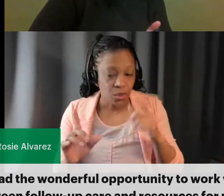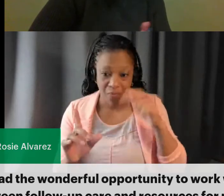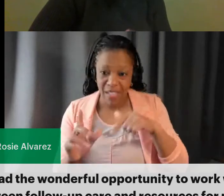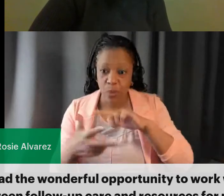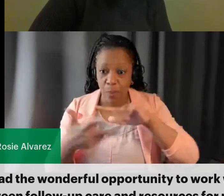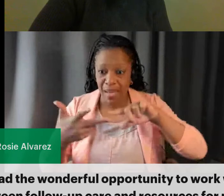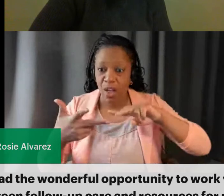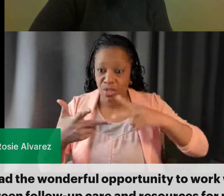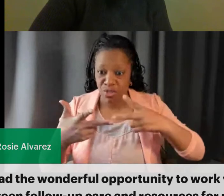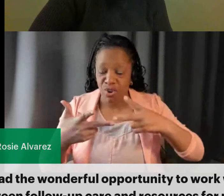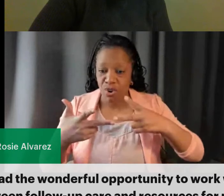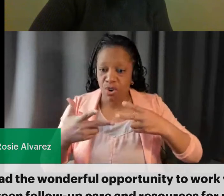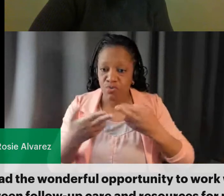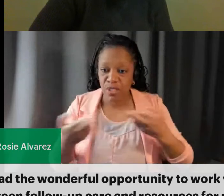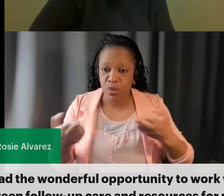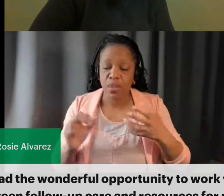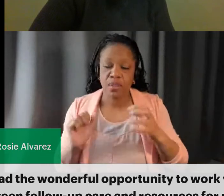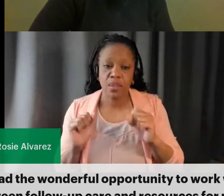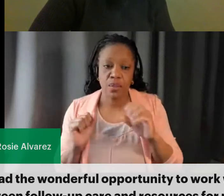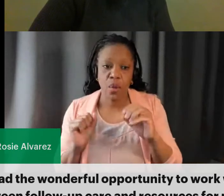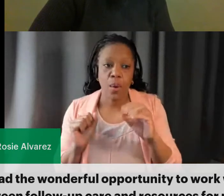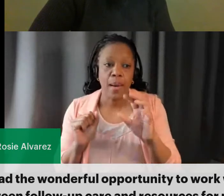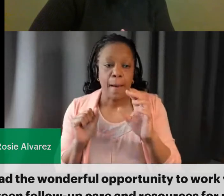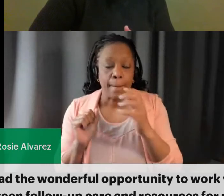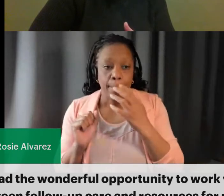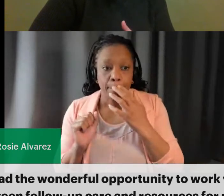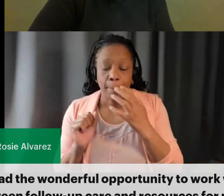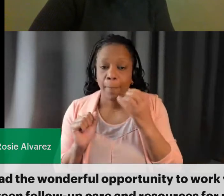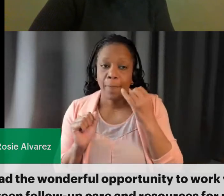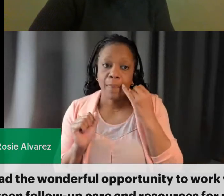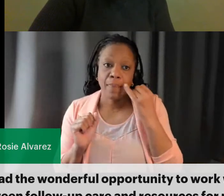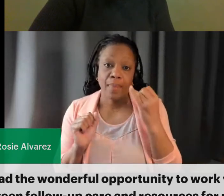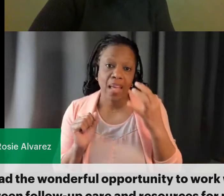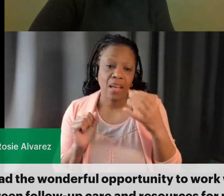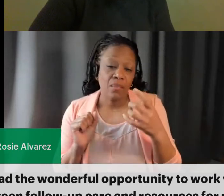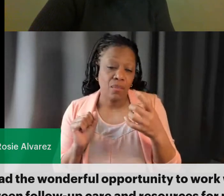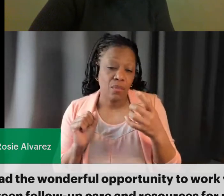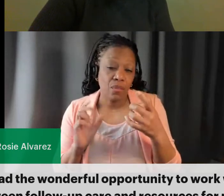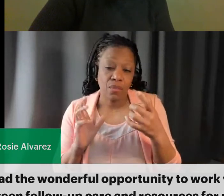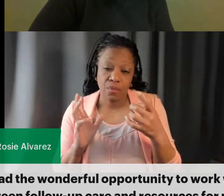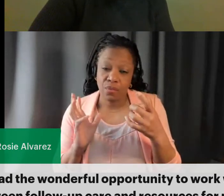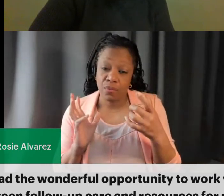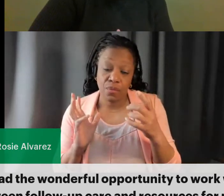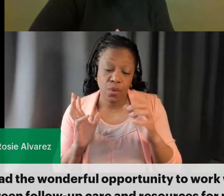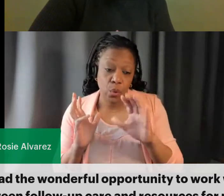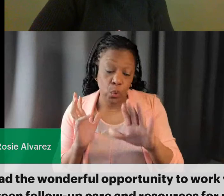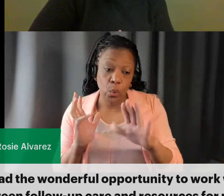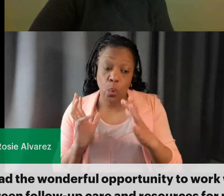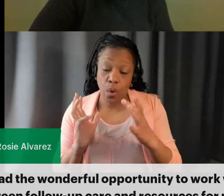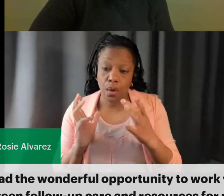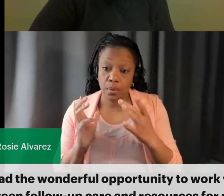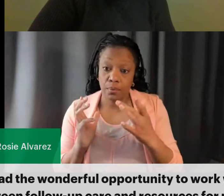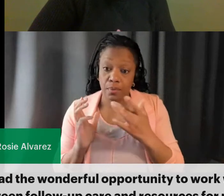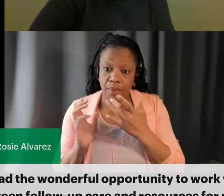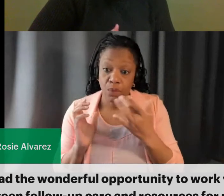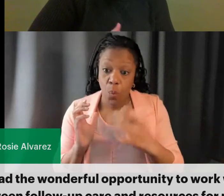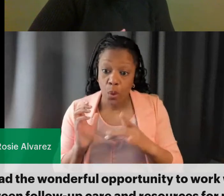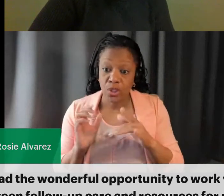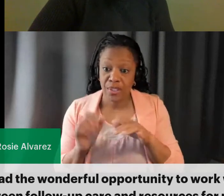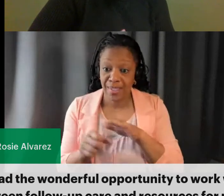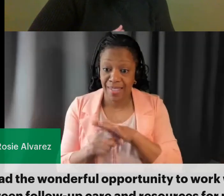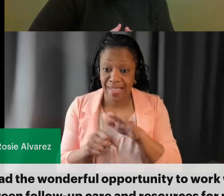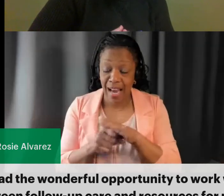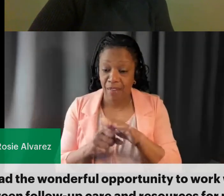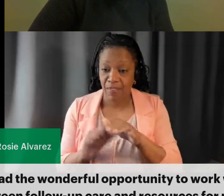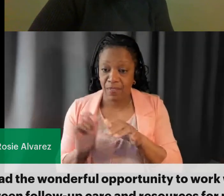would also say that I think if you are in the fortunate position to not be facing food